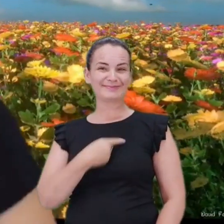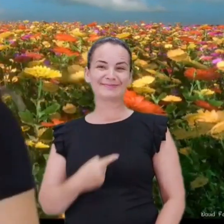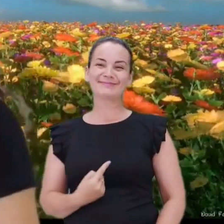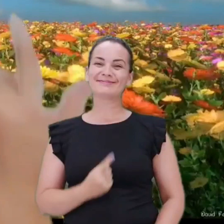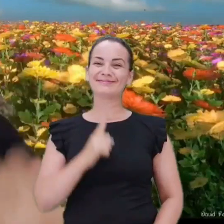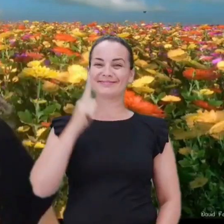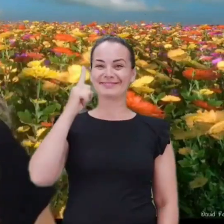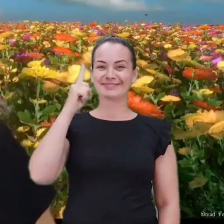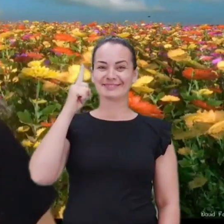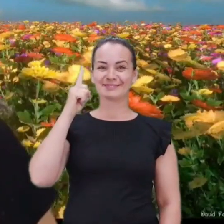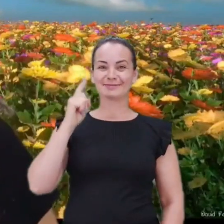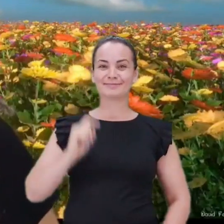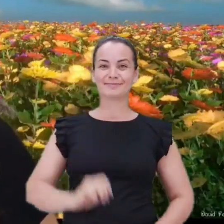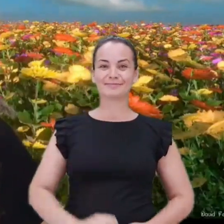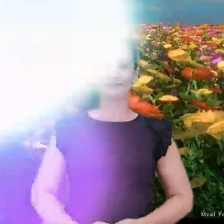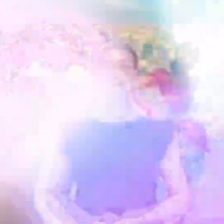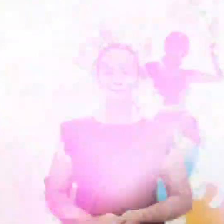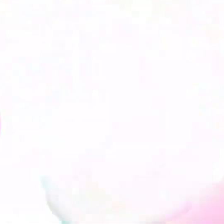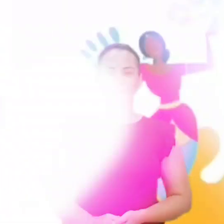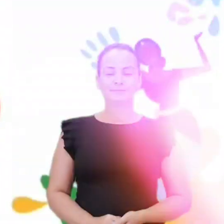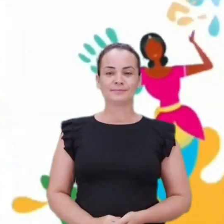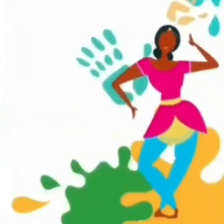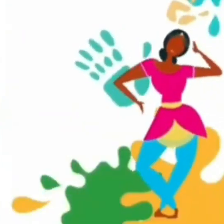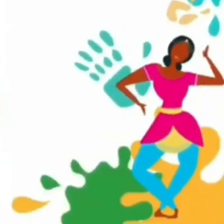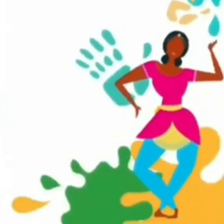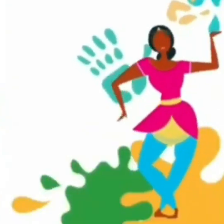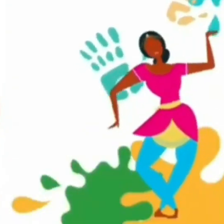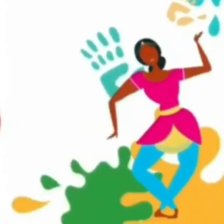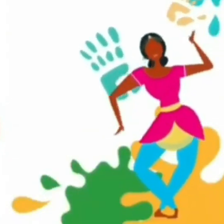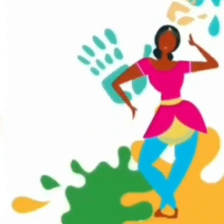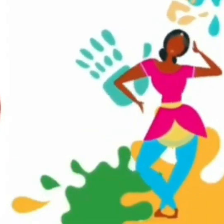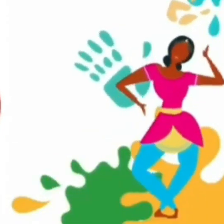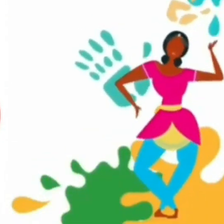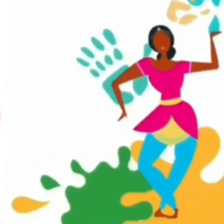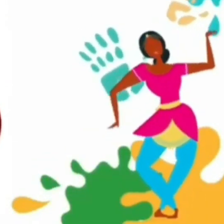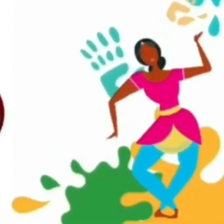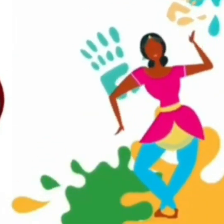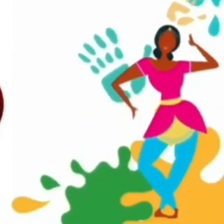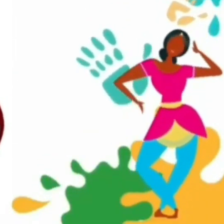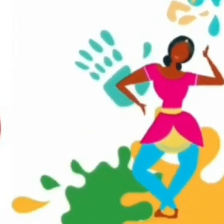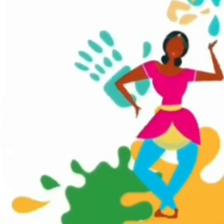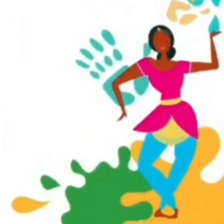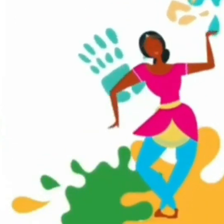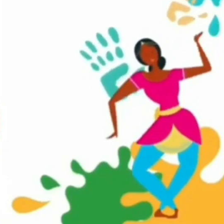nós. Let's sing! Let's sing!